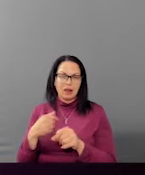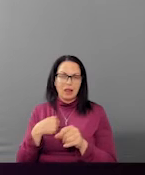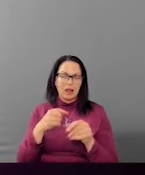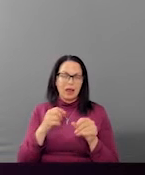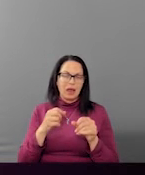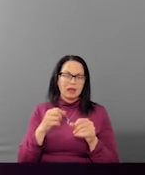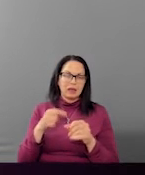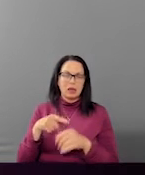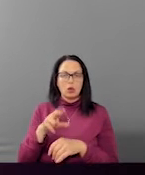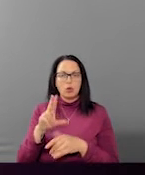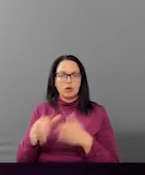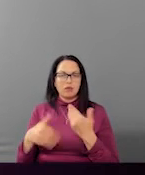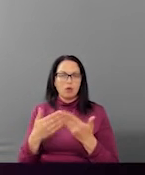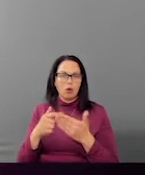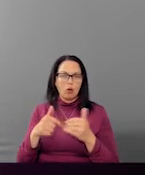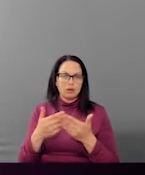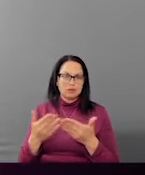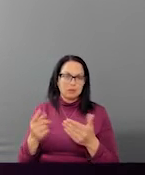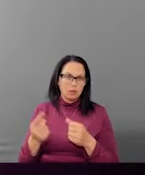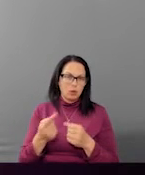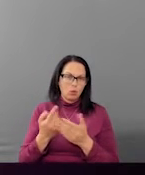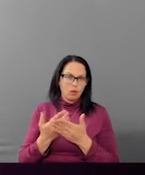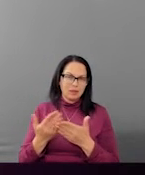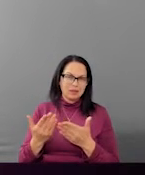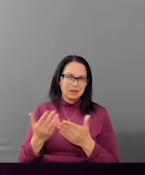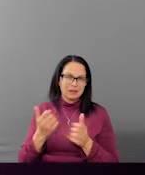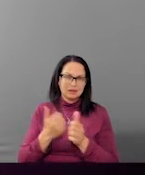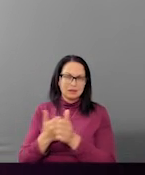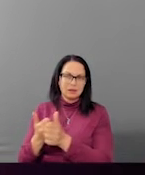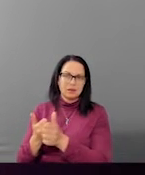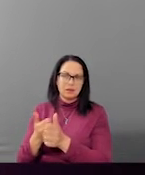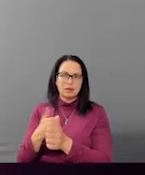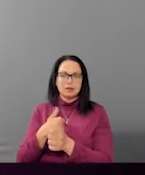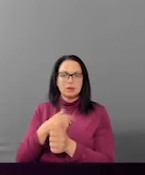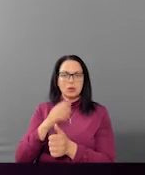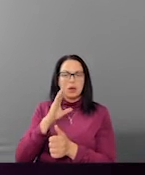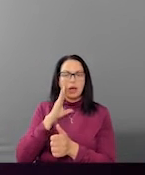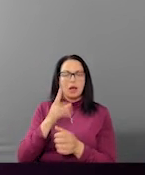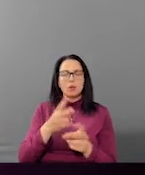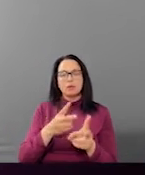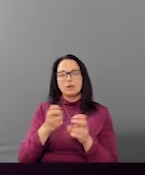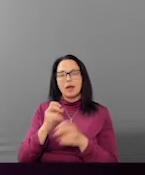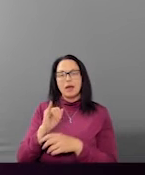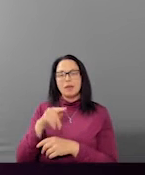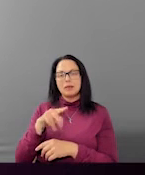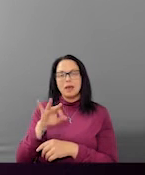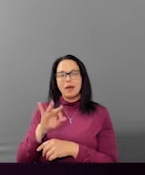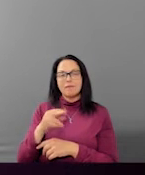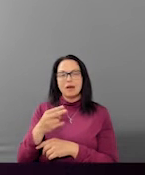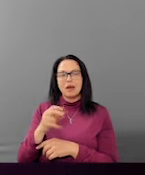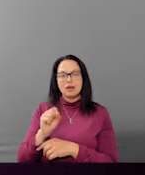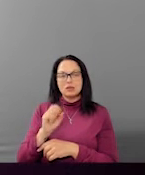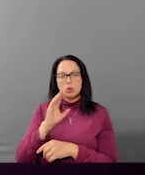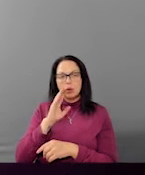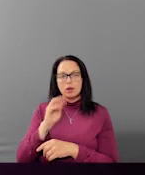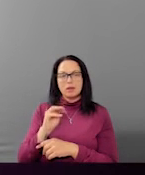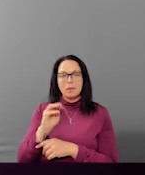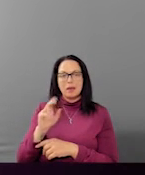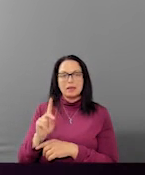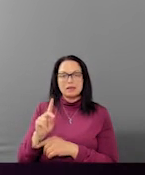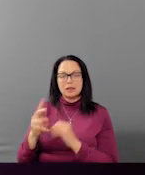things, but only one thing at a time. So I'm going to take this IPFS hash, which is where the metadata is stored. I'm going to go to